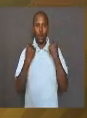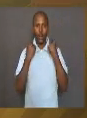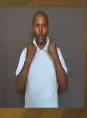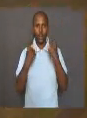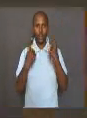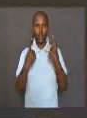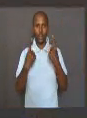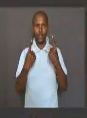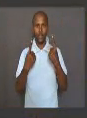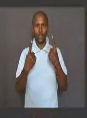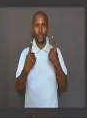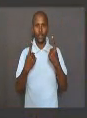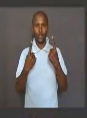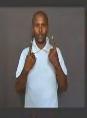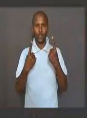understand.